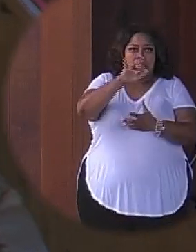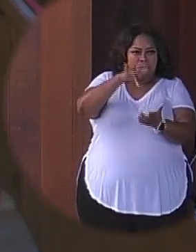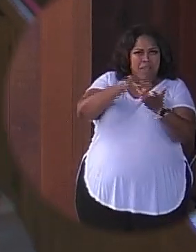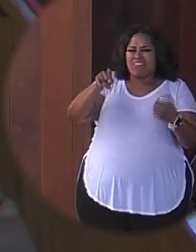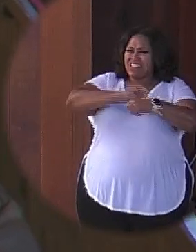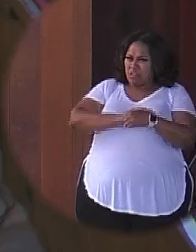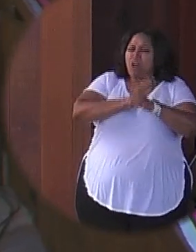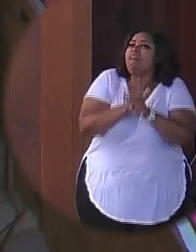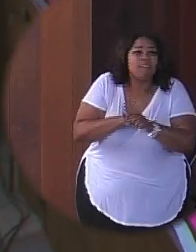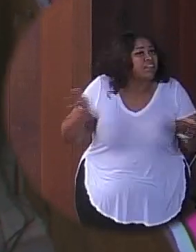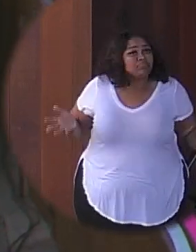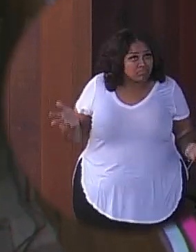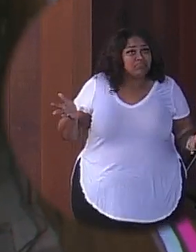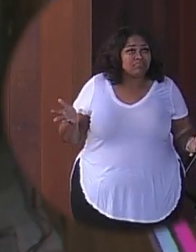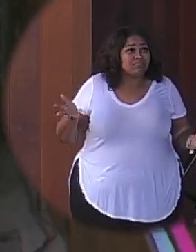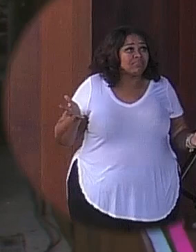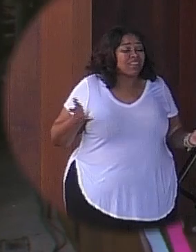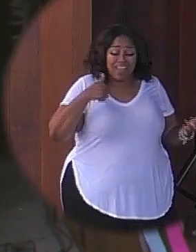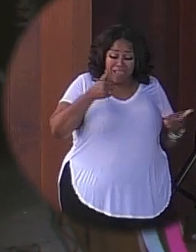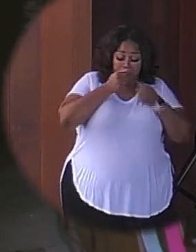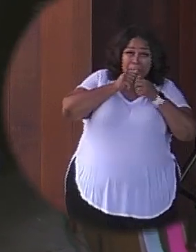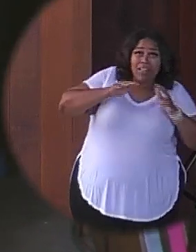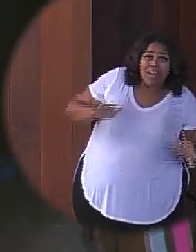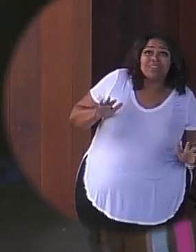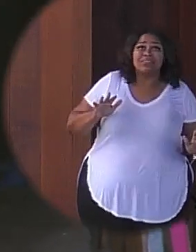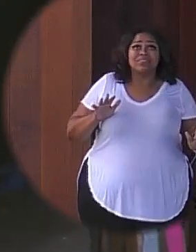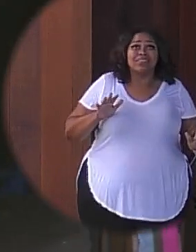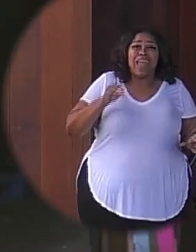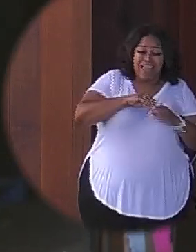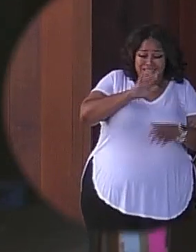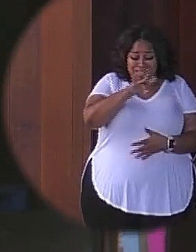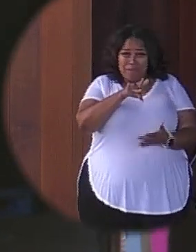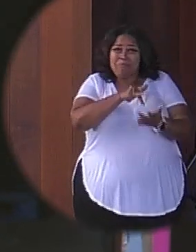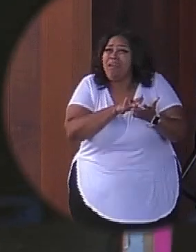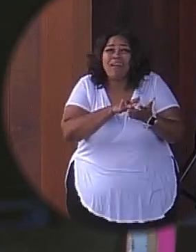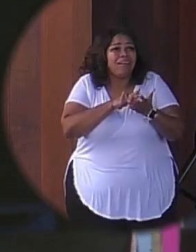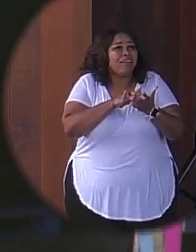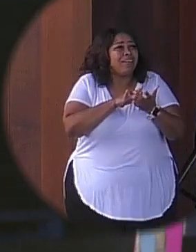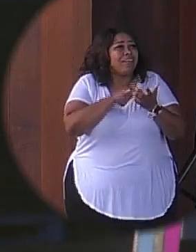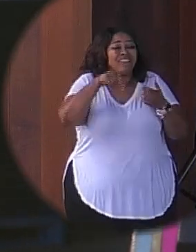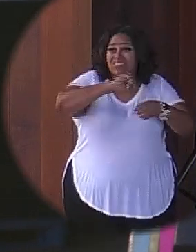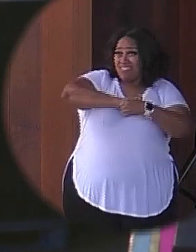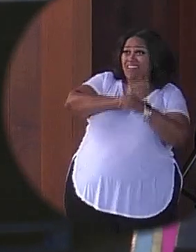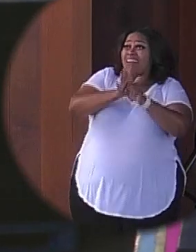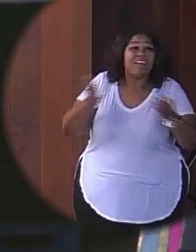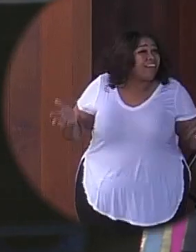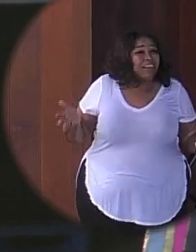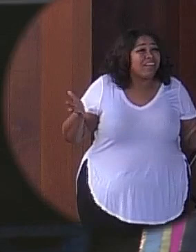of the pandemic? Got a blessing in the midst of the